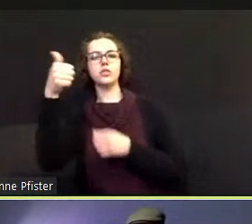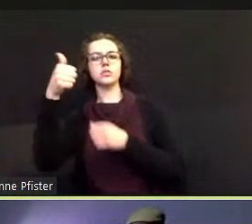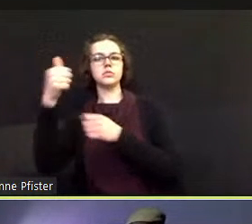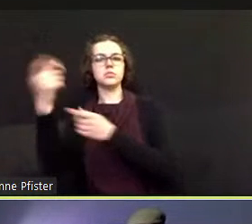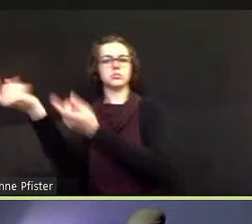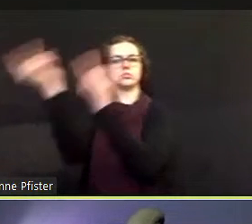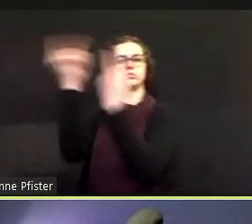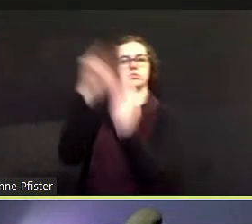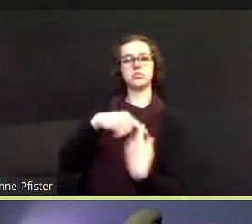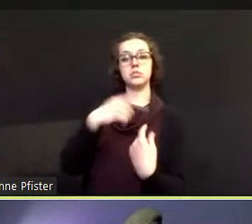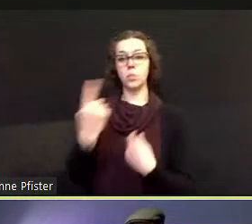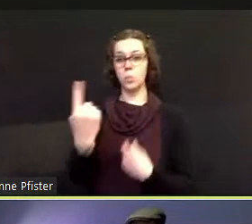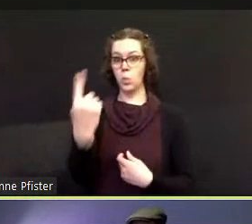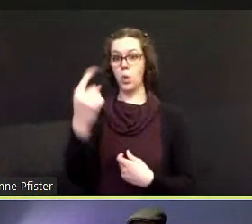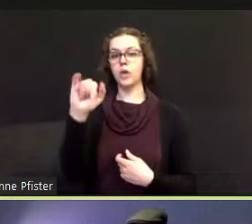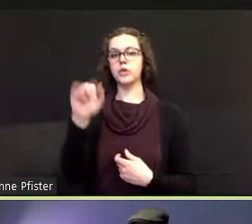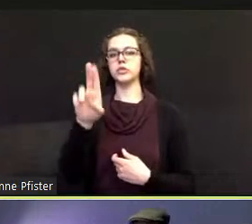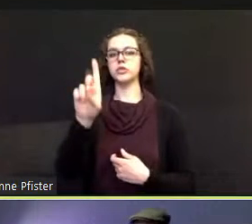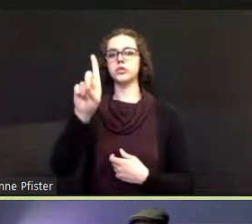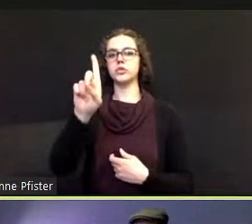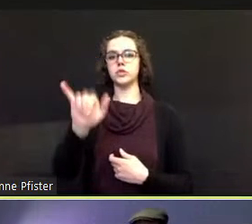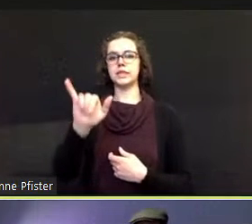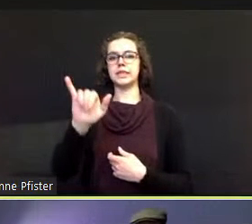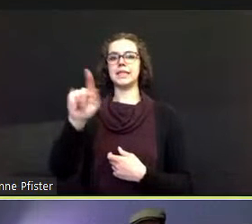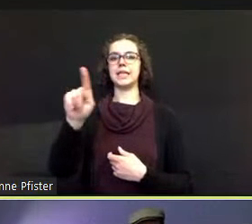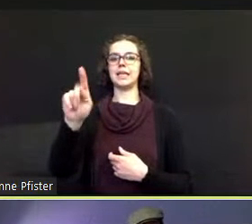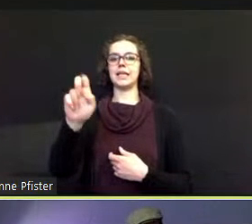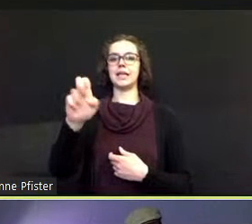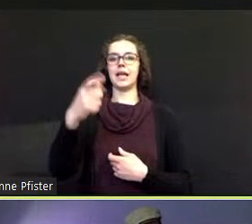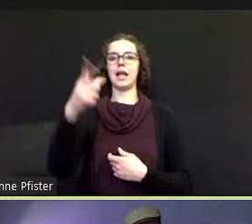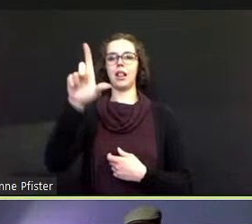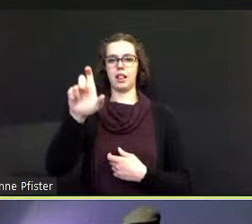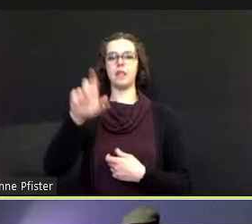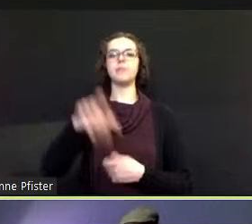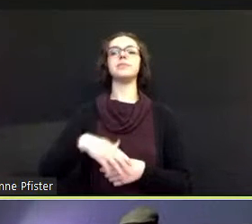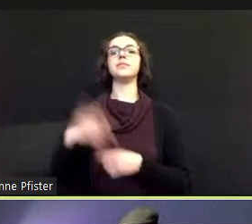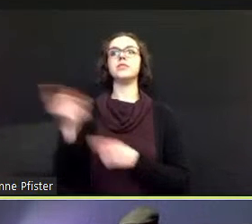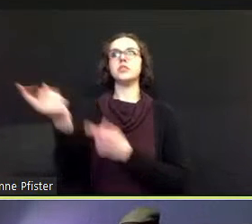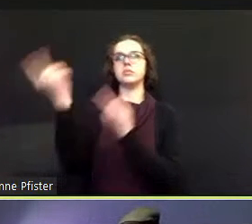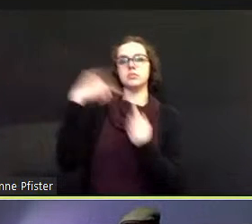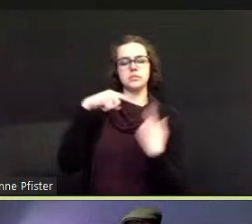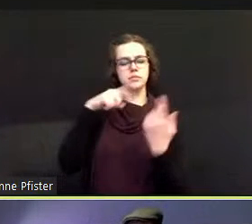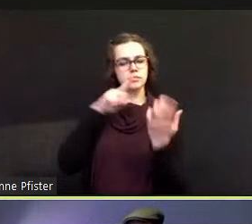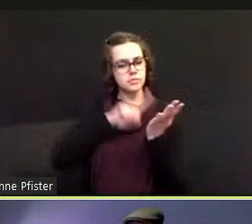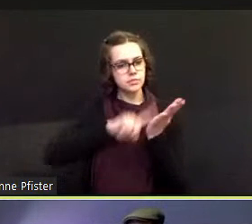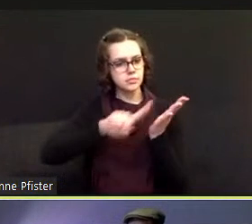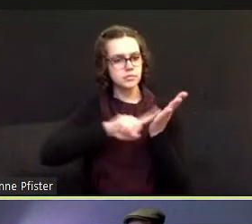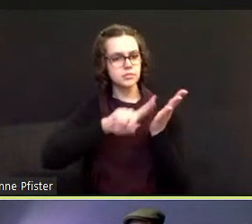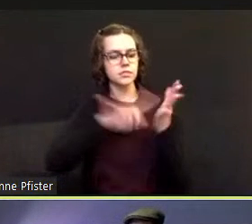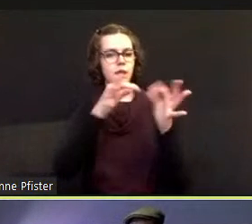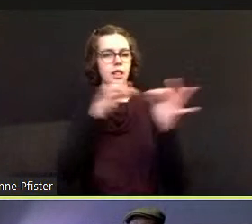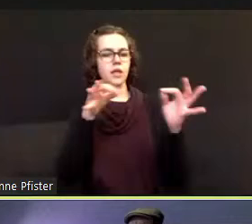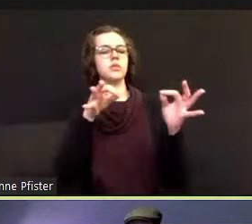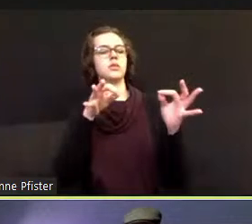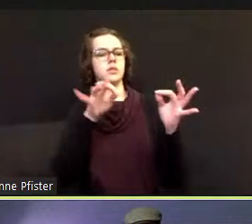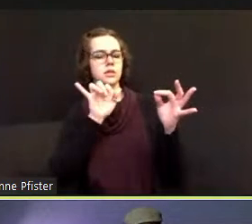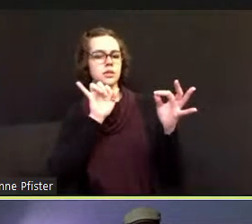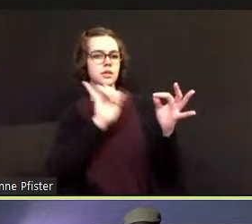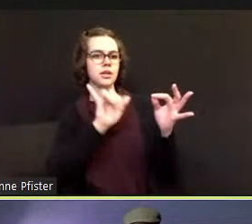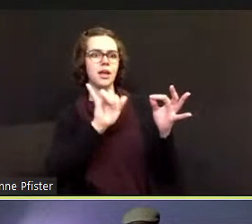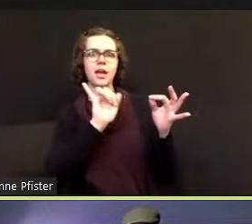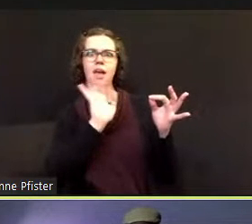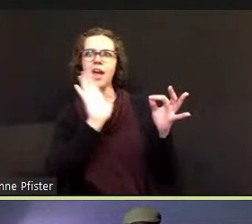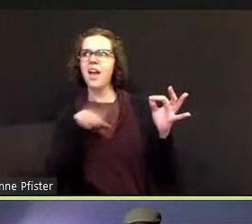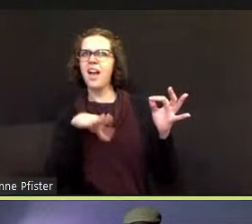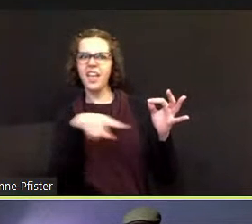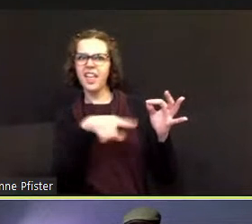Judy Kegel in the 80s, who was the first one to come down and look at the sign language formally, and ended up realizing, hey, we got something